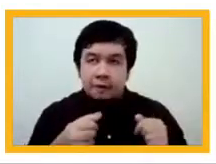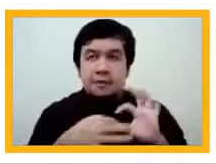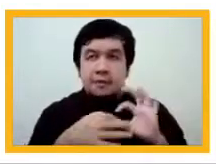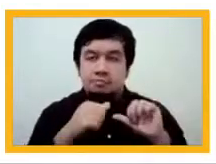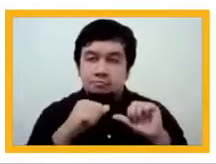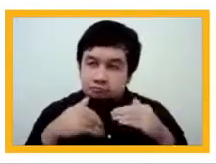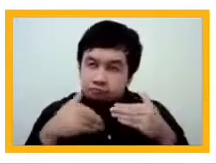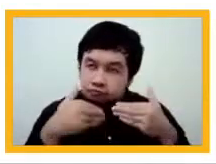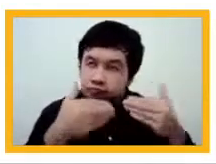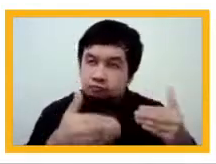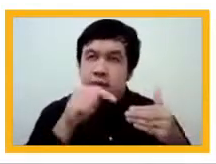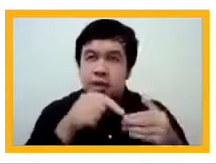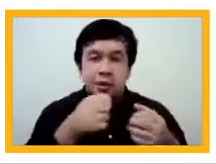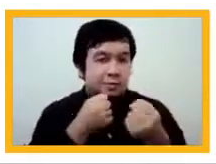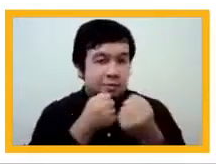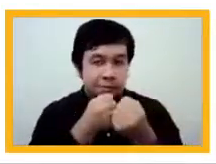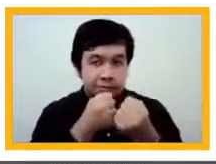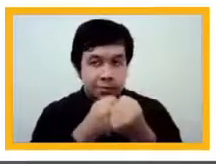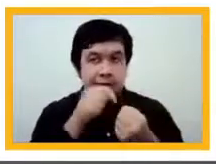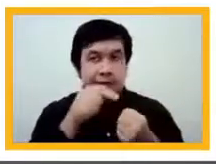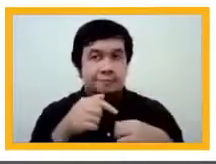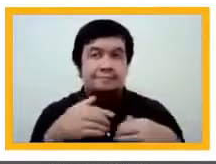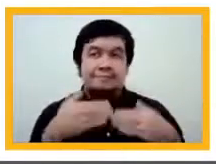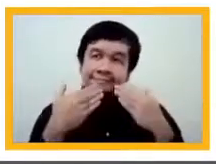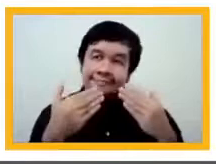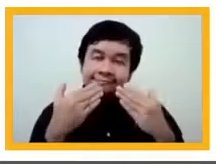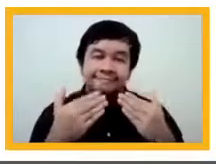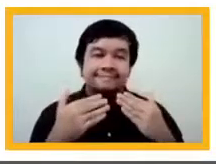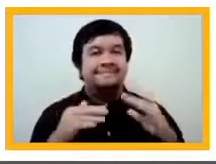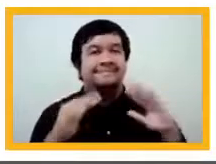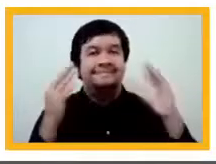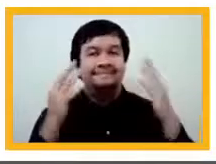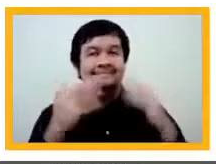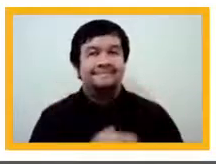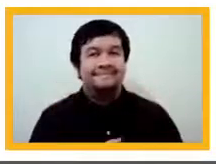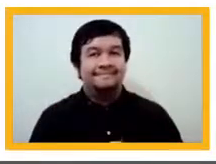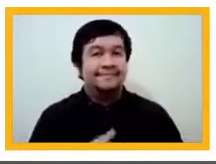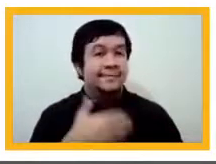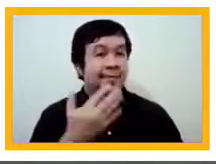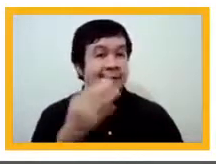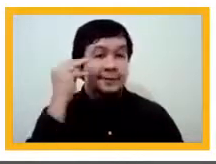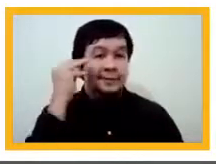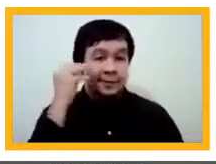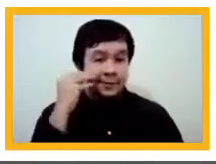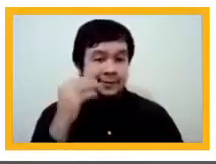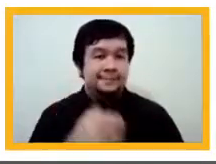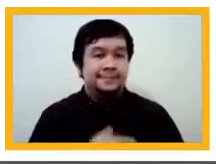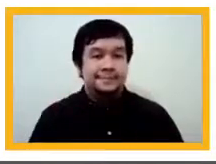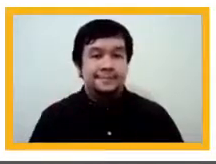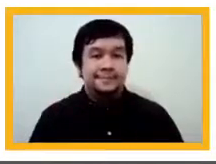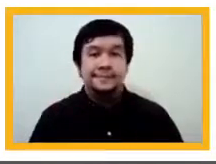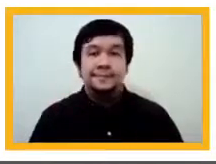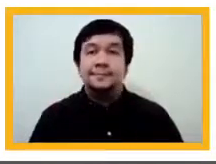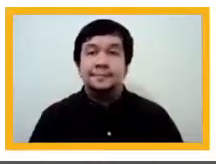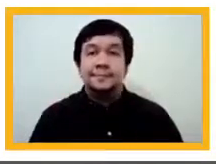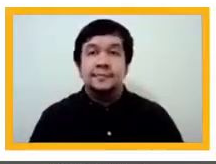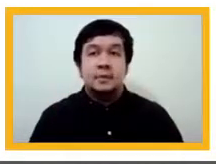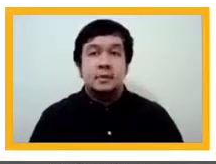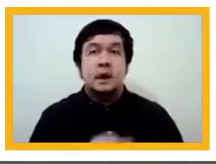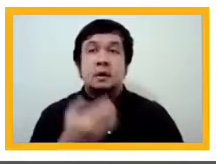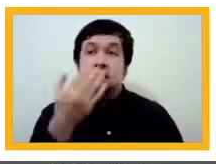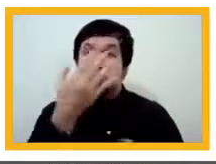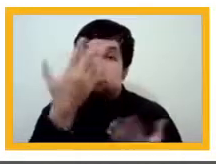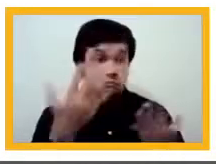about. Thank you so much. Thank you. Thank you, Megan. I think we have here another question from the audience, and I would like to invite the audience